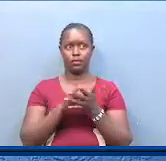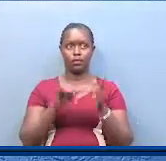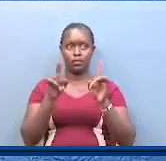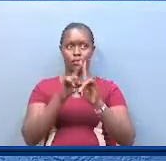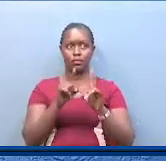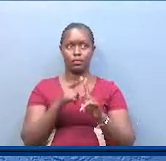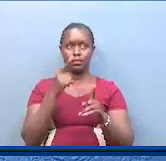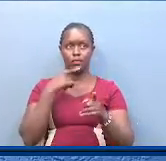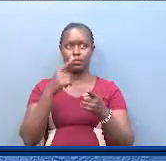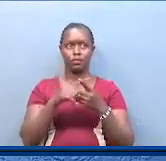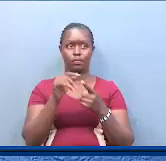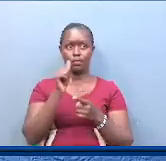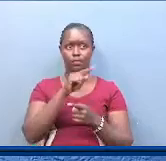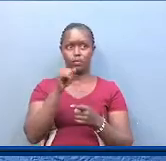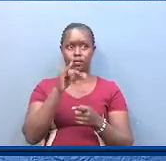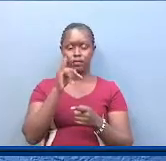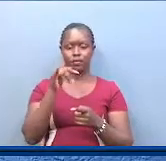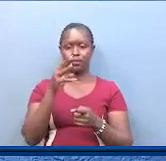spelled as